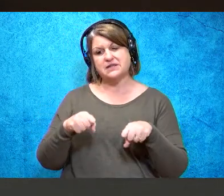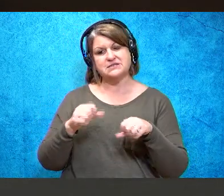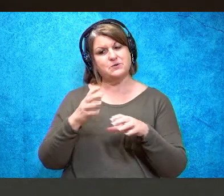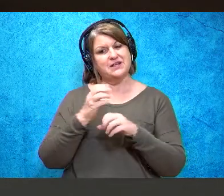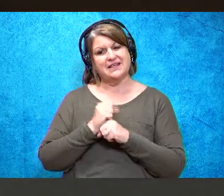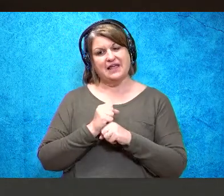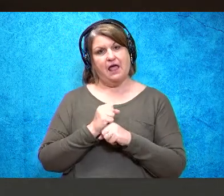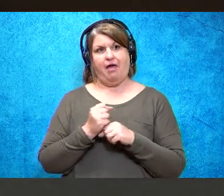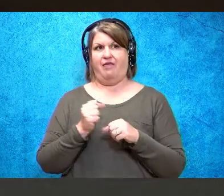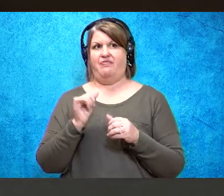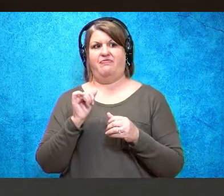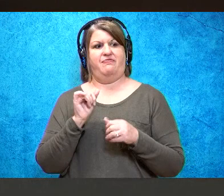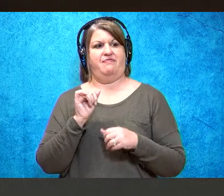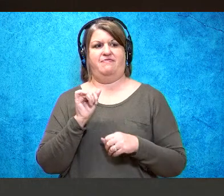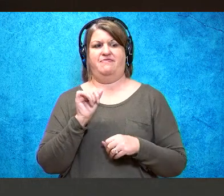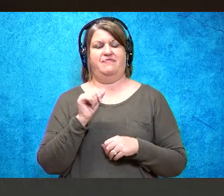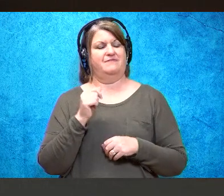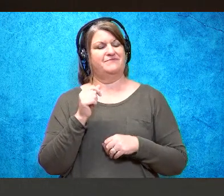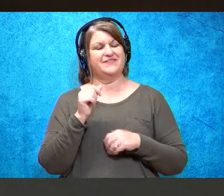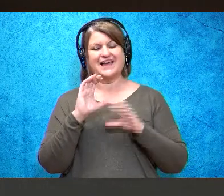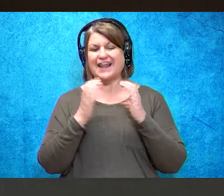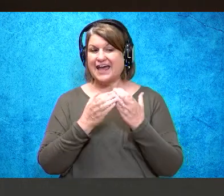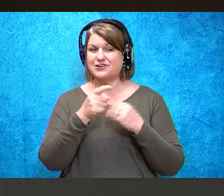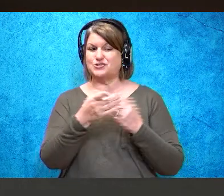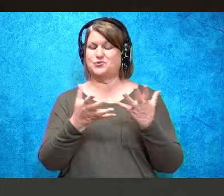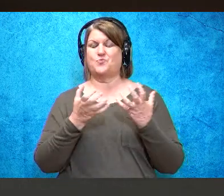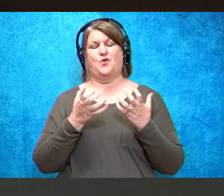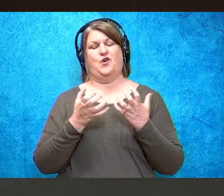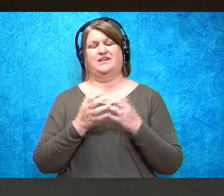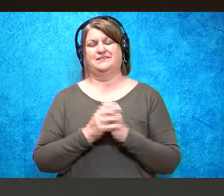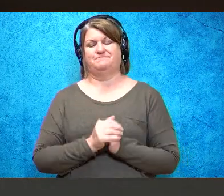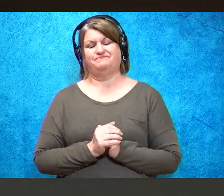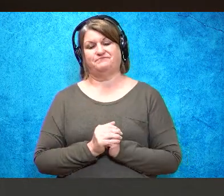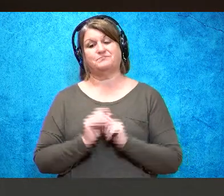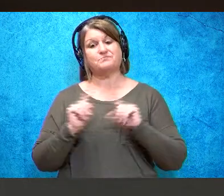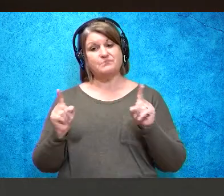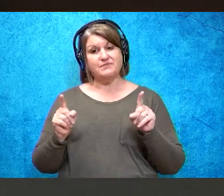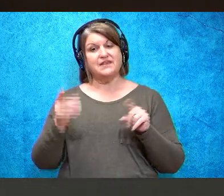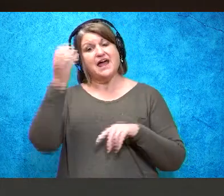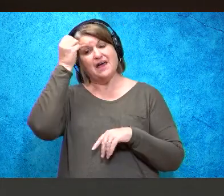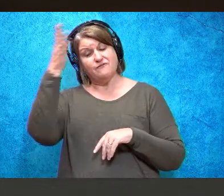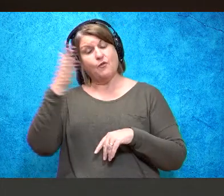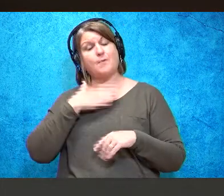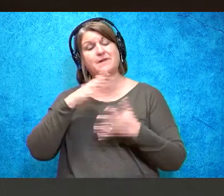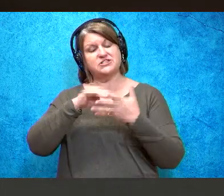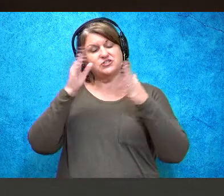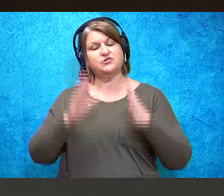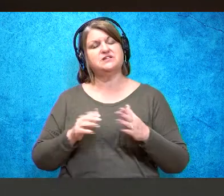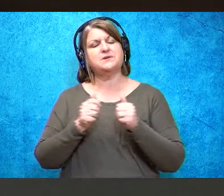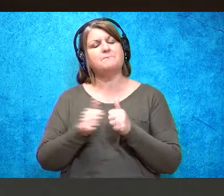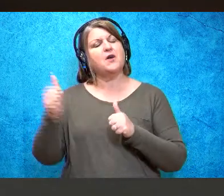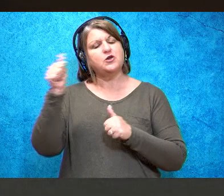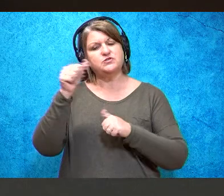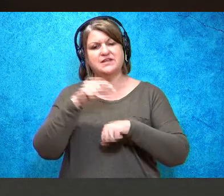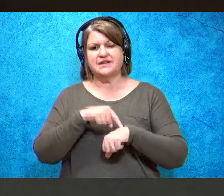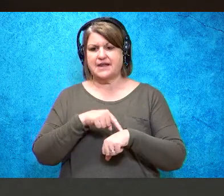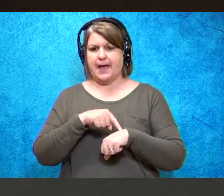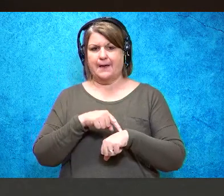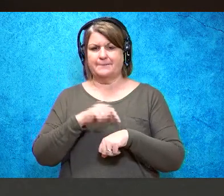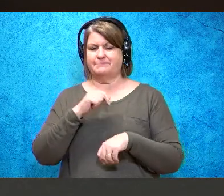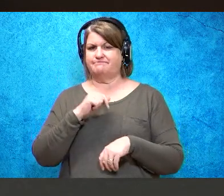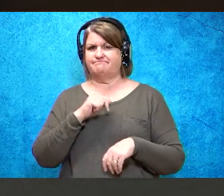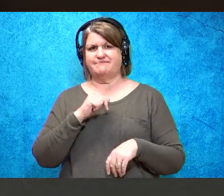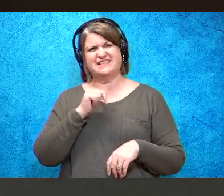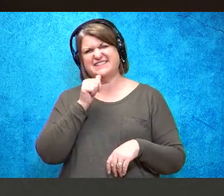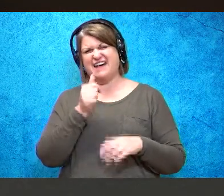want when you want it. Exactly. But I do tell my students, most of the time, very rarely do I hear of a